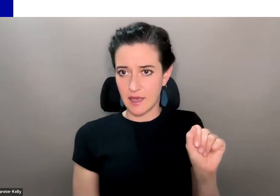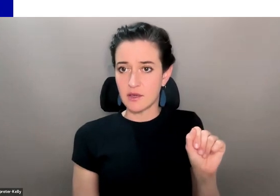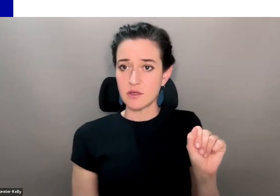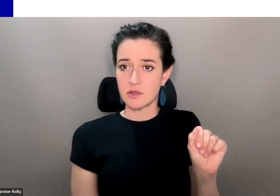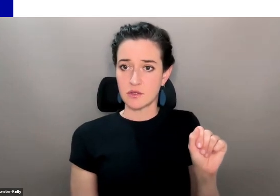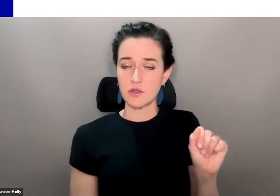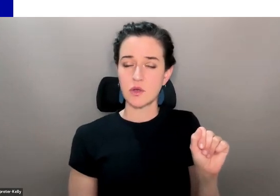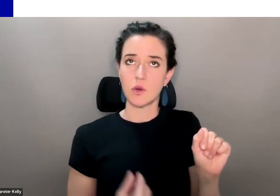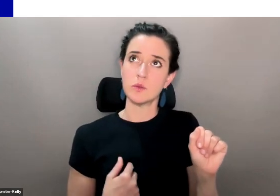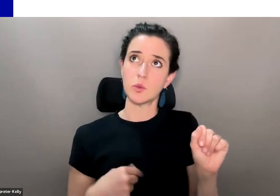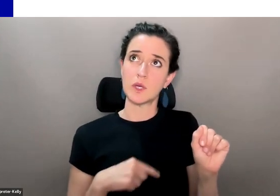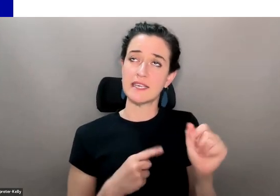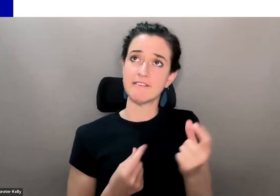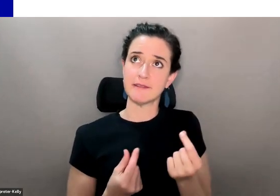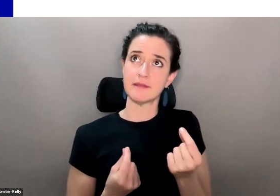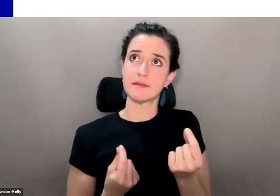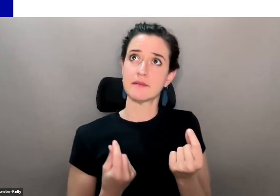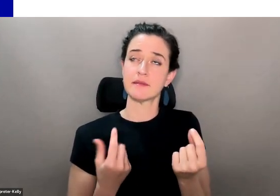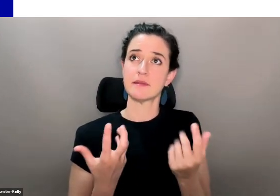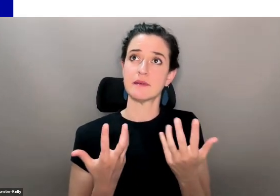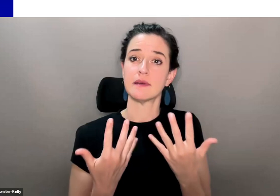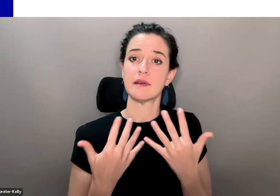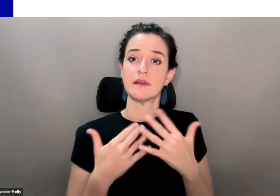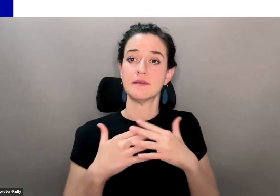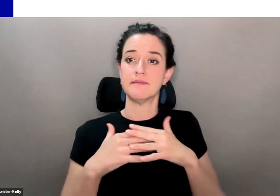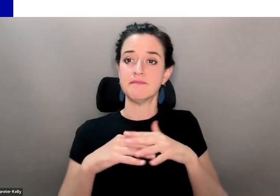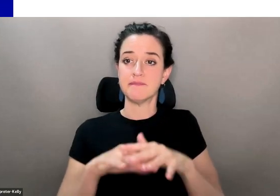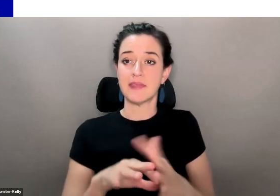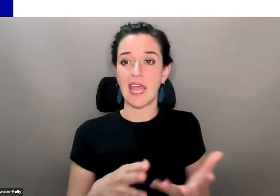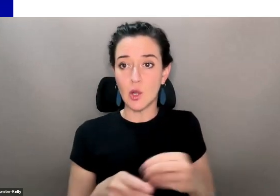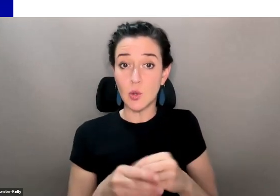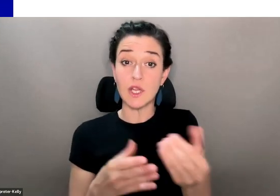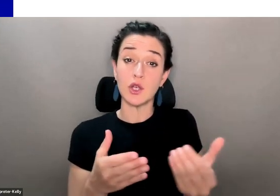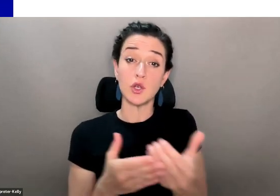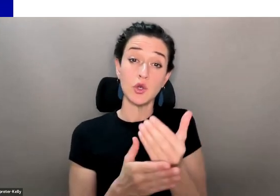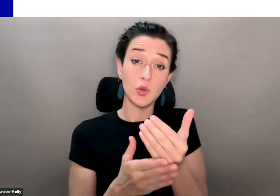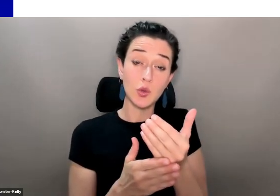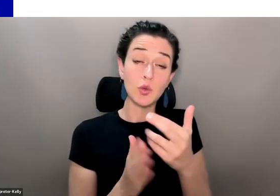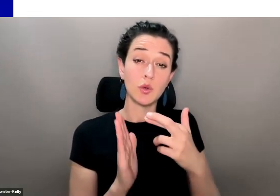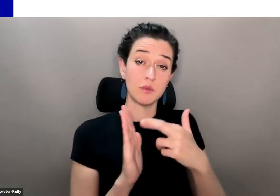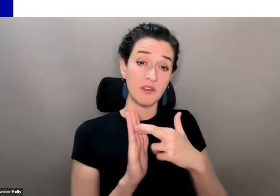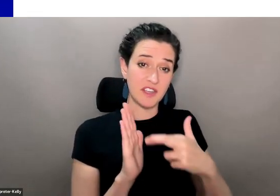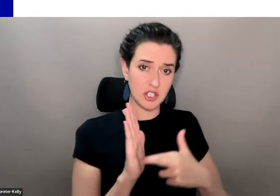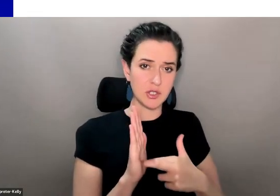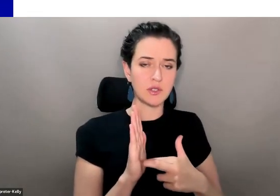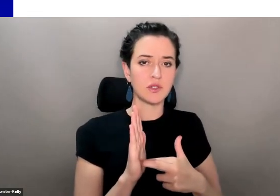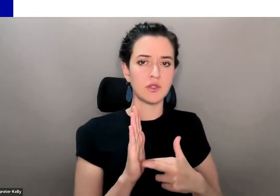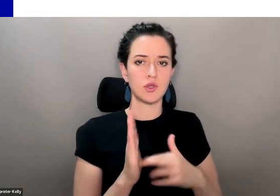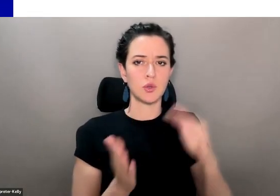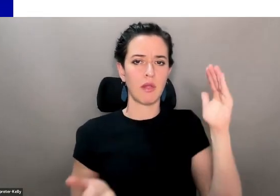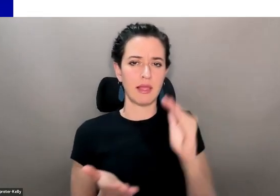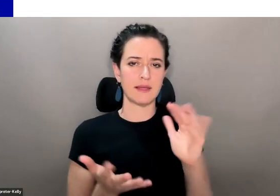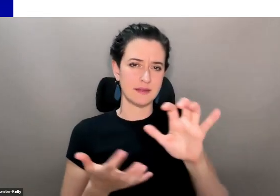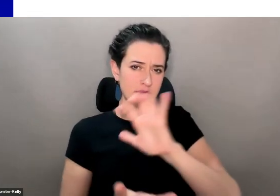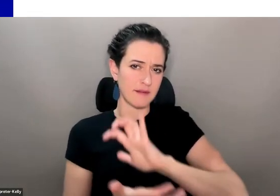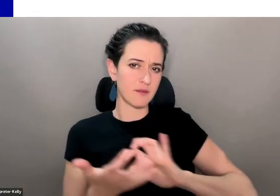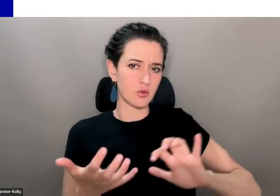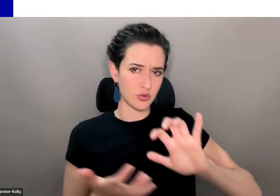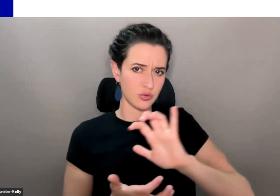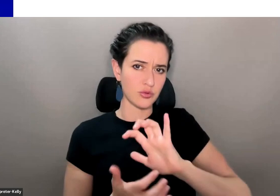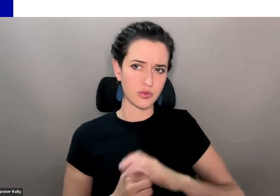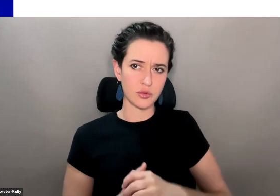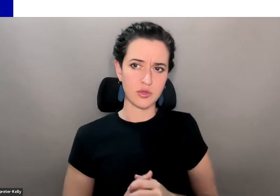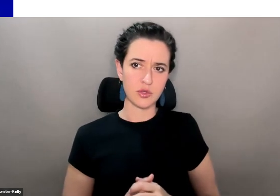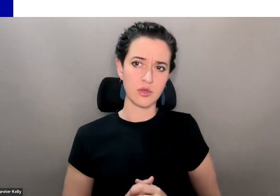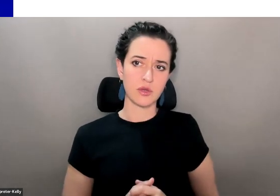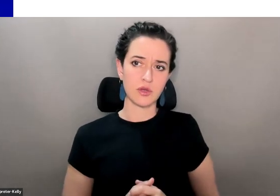incorporated specific additions and new provisions to try to eliminate uncertainty and confusion caused by differences in what